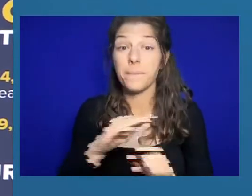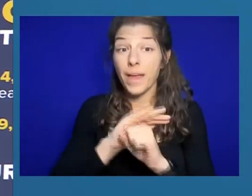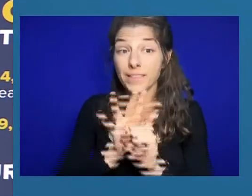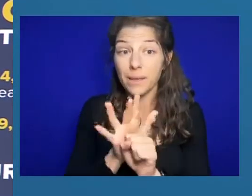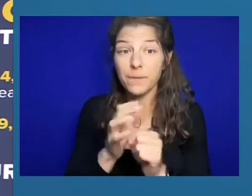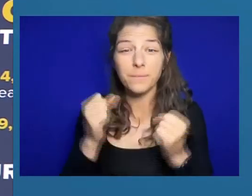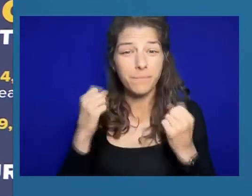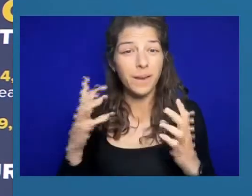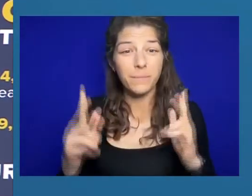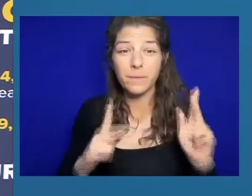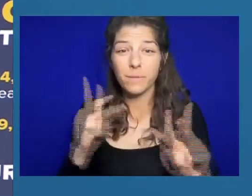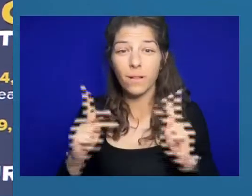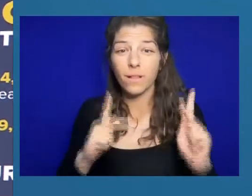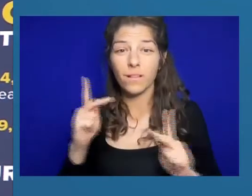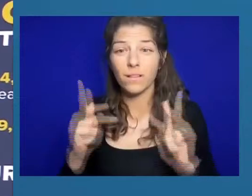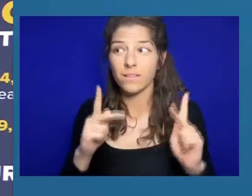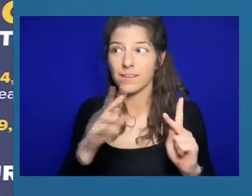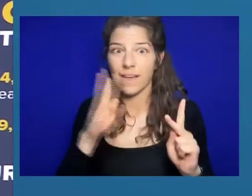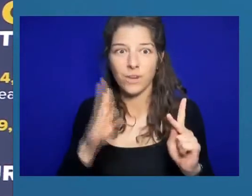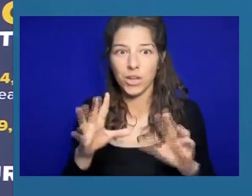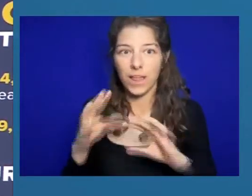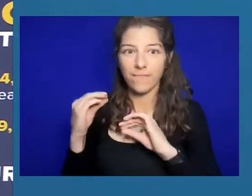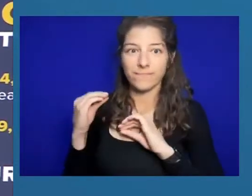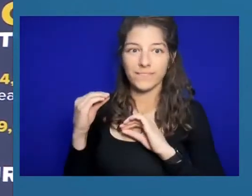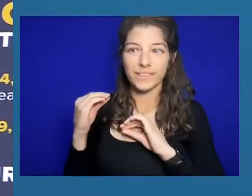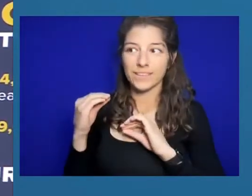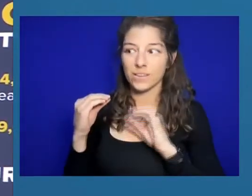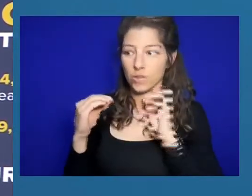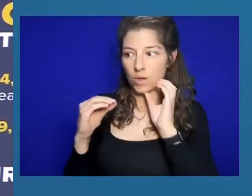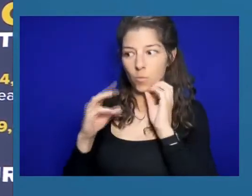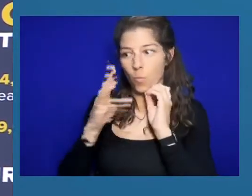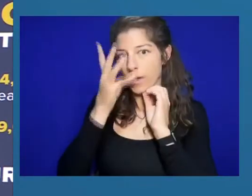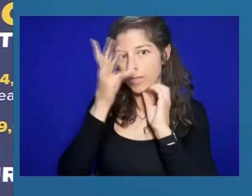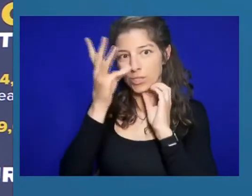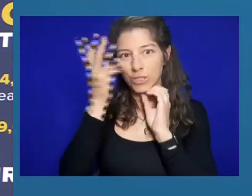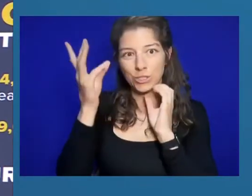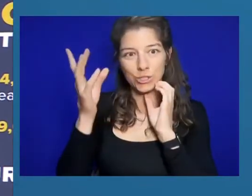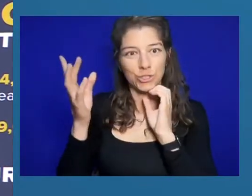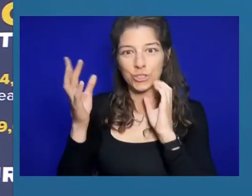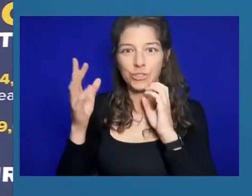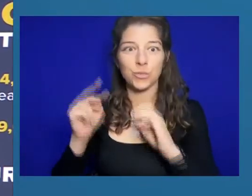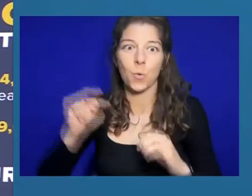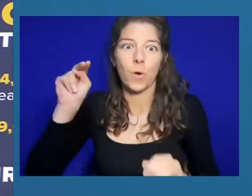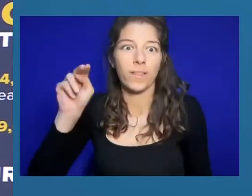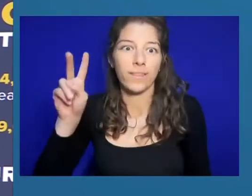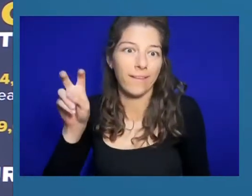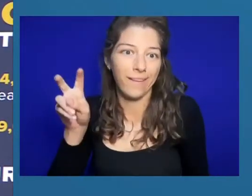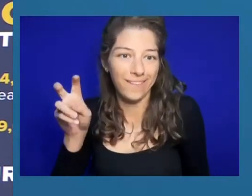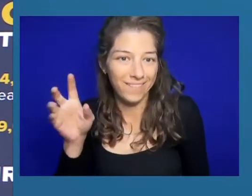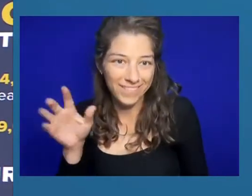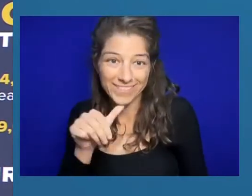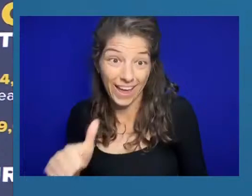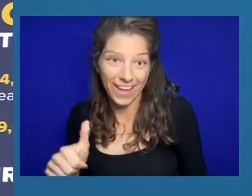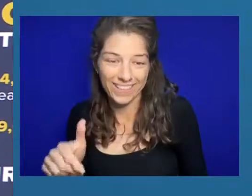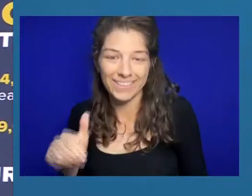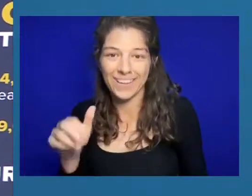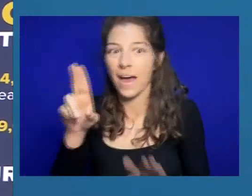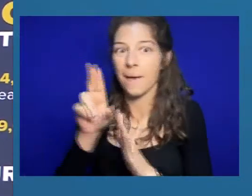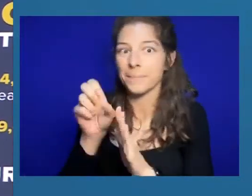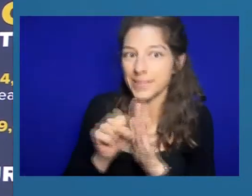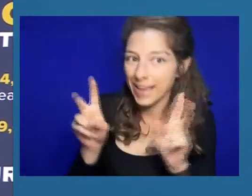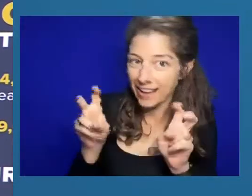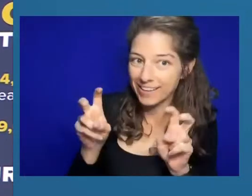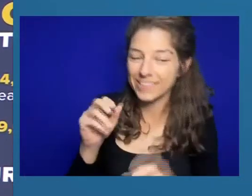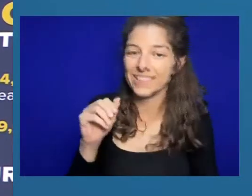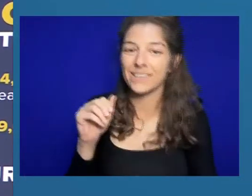many people who never left, they think Westchester's the North Country and upstate.